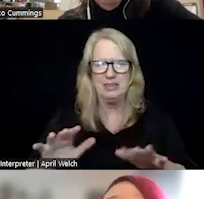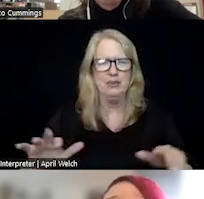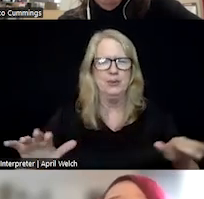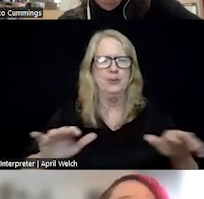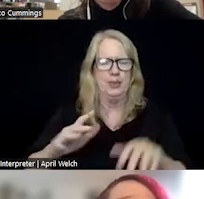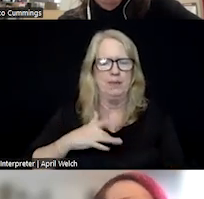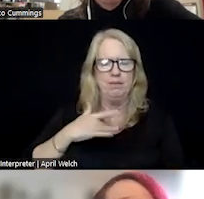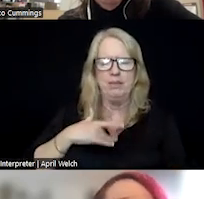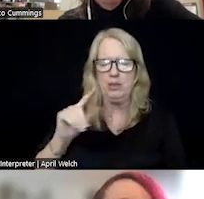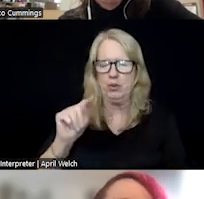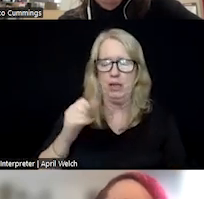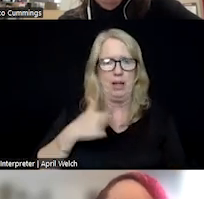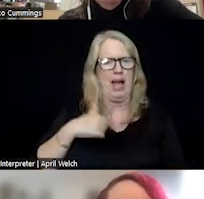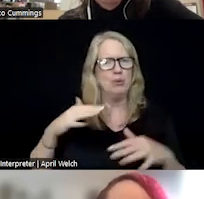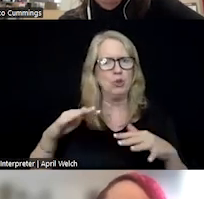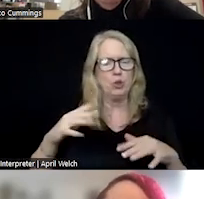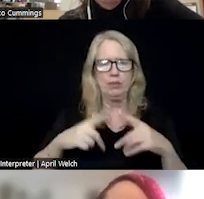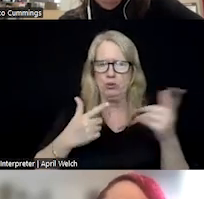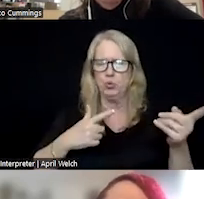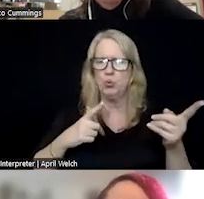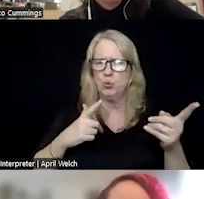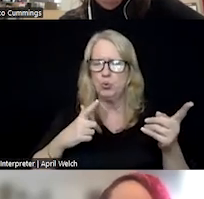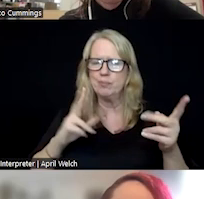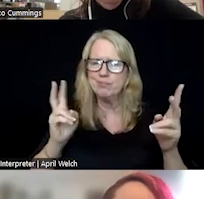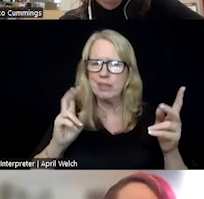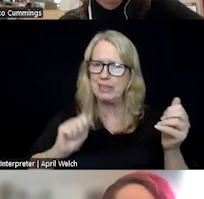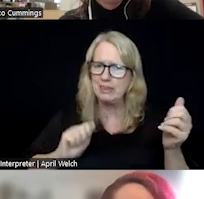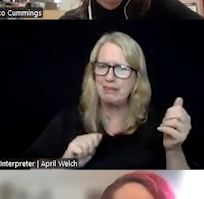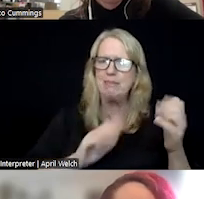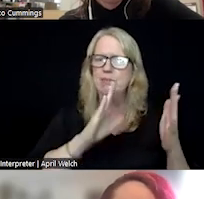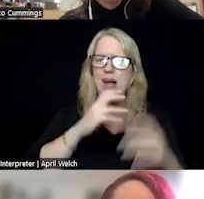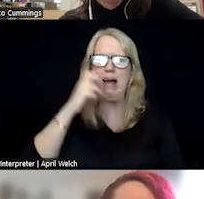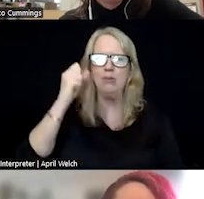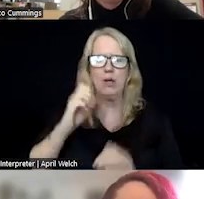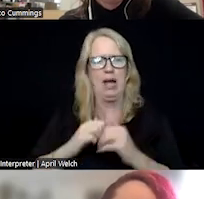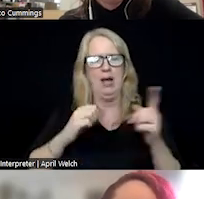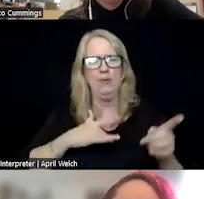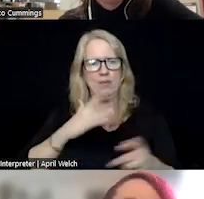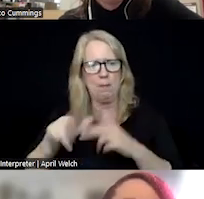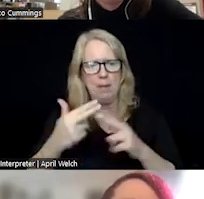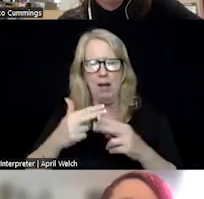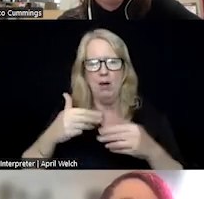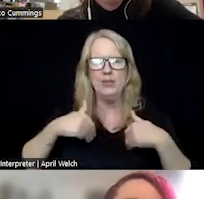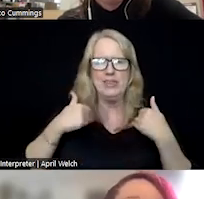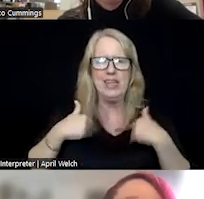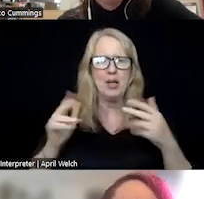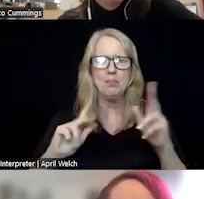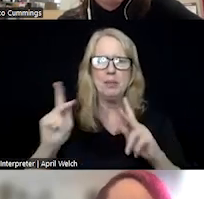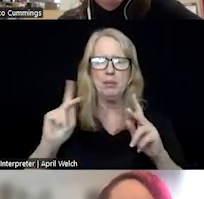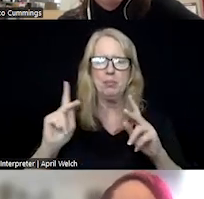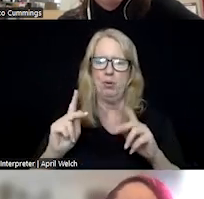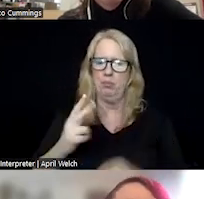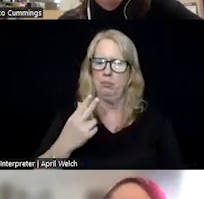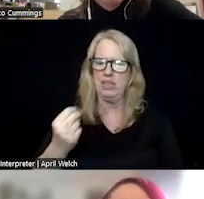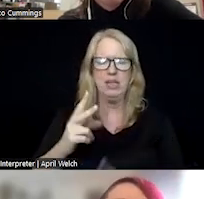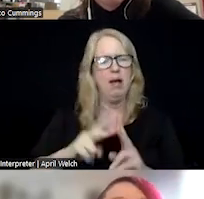I I was nervous to confront this elder about the way that he felt about young people because he very much had